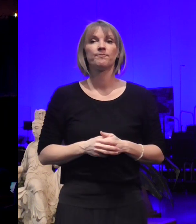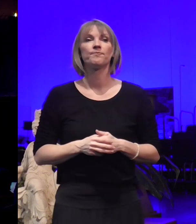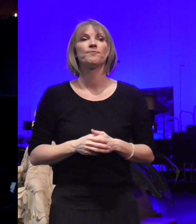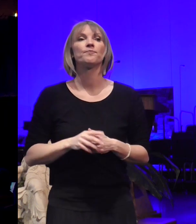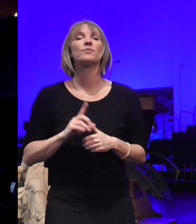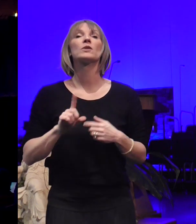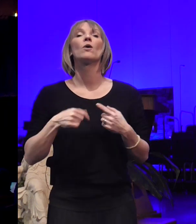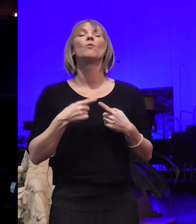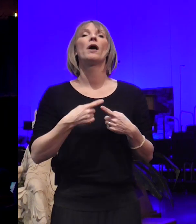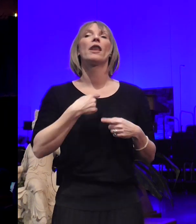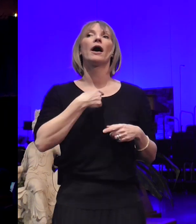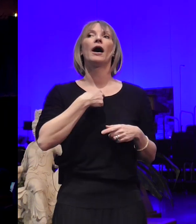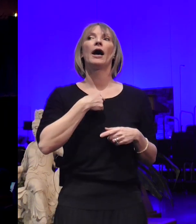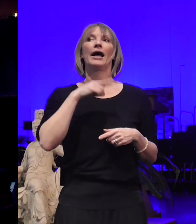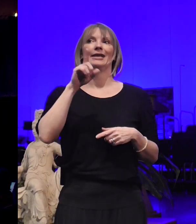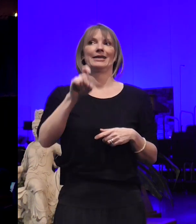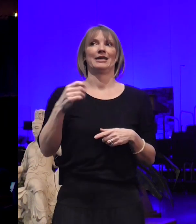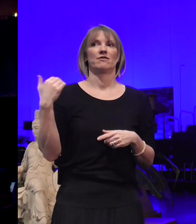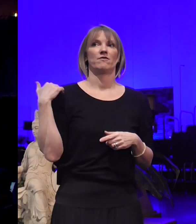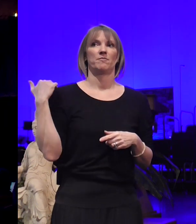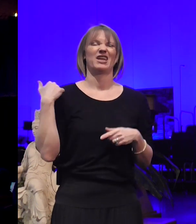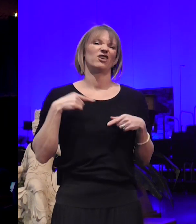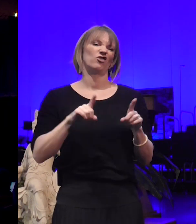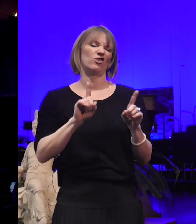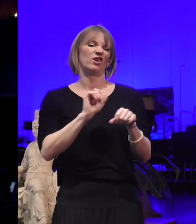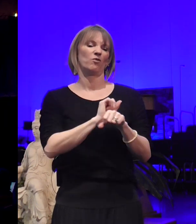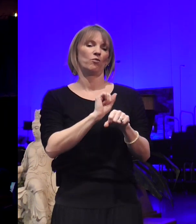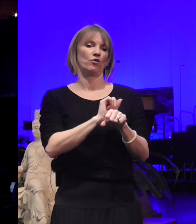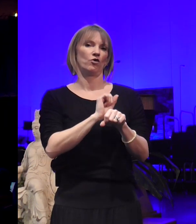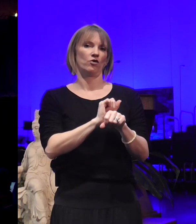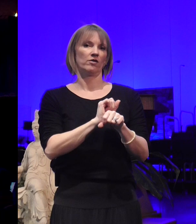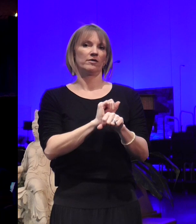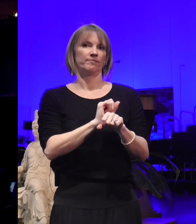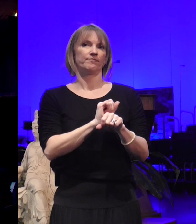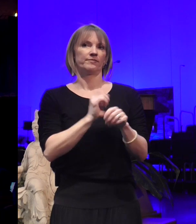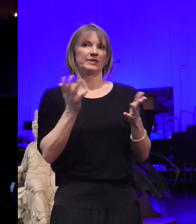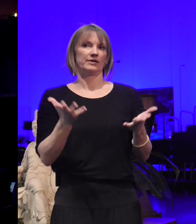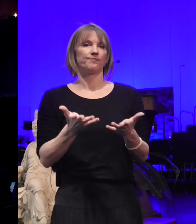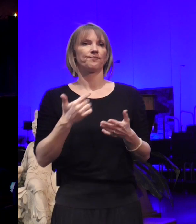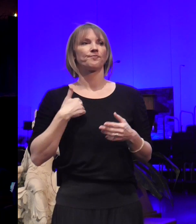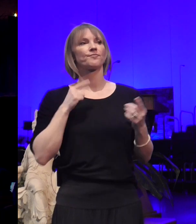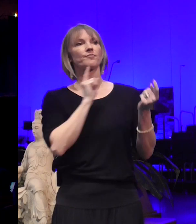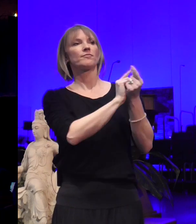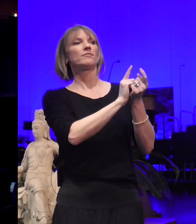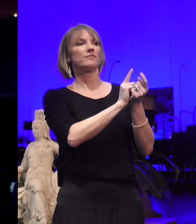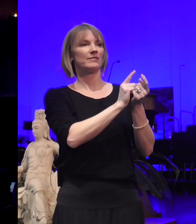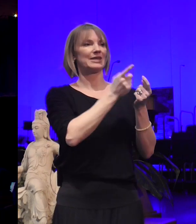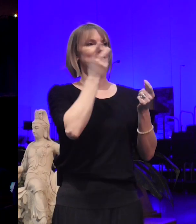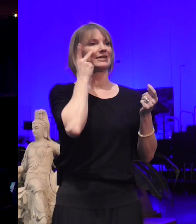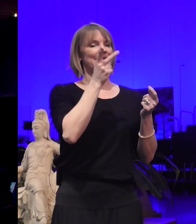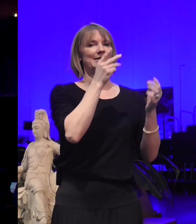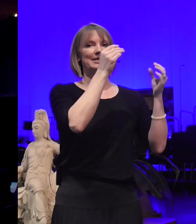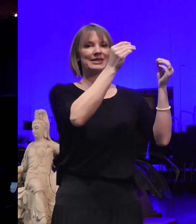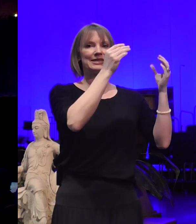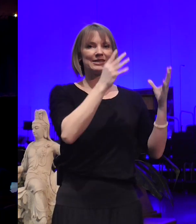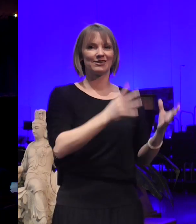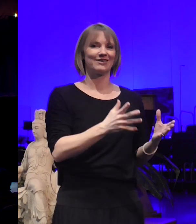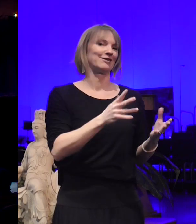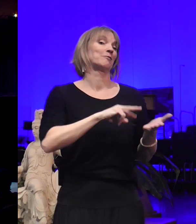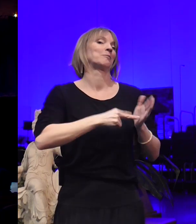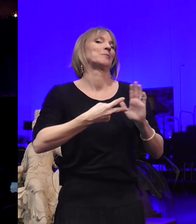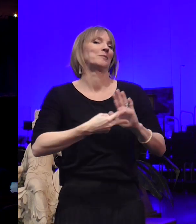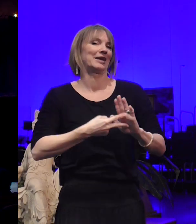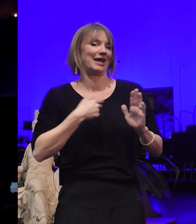Whenever I need reminding during a work week here at Mile High Church, I go see my teachers, which are the students at our Children's